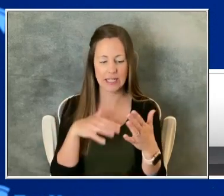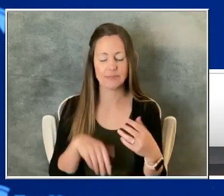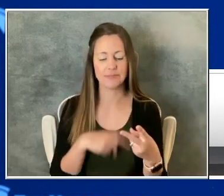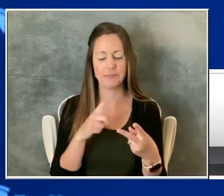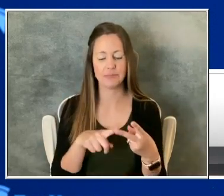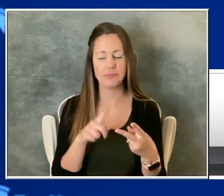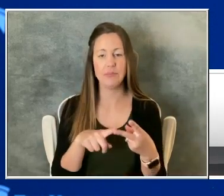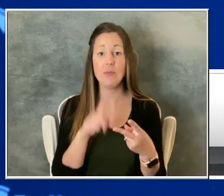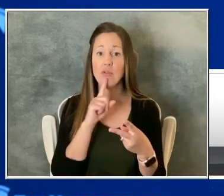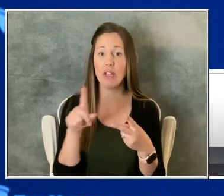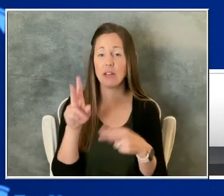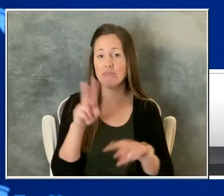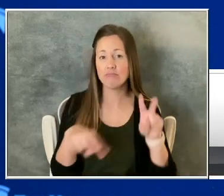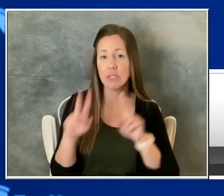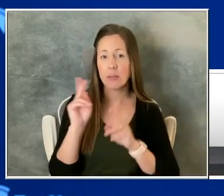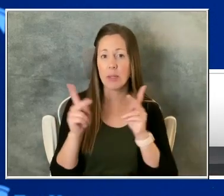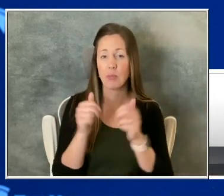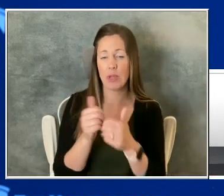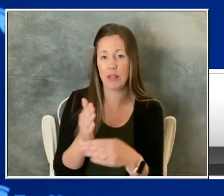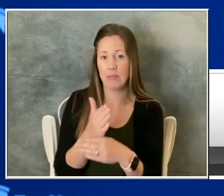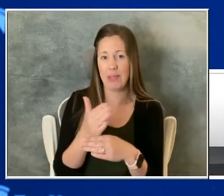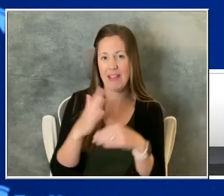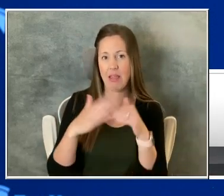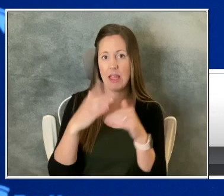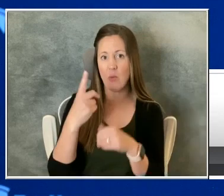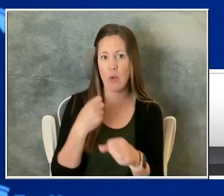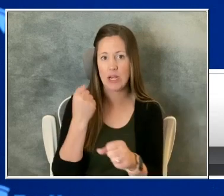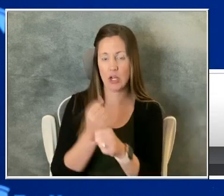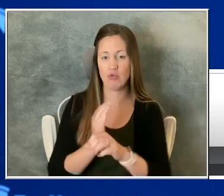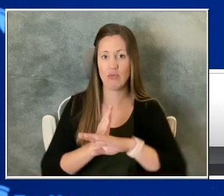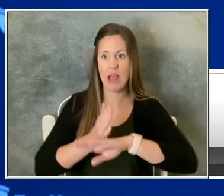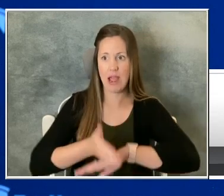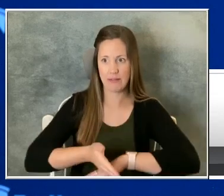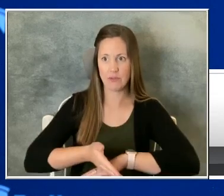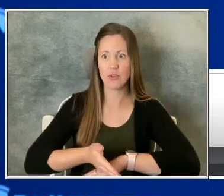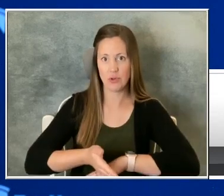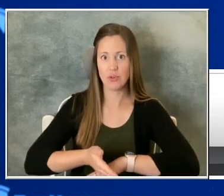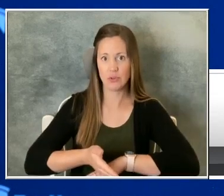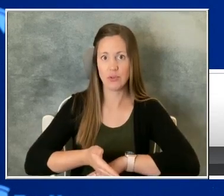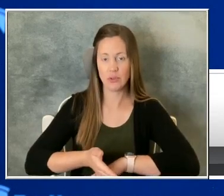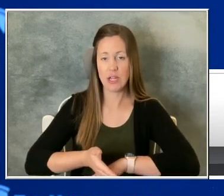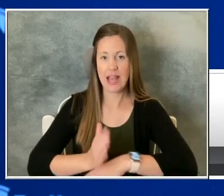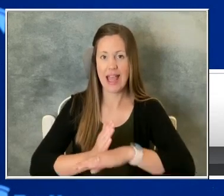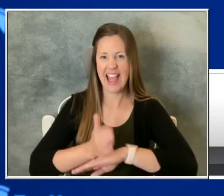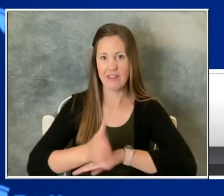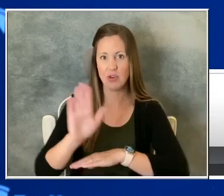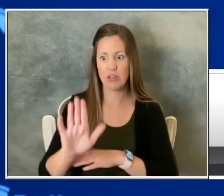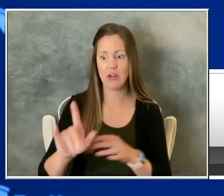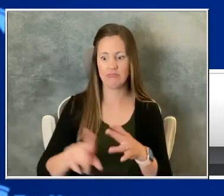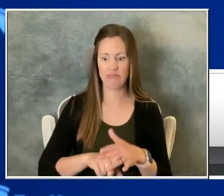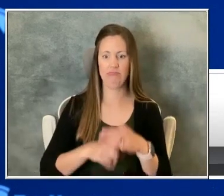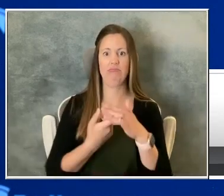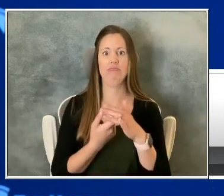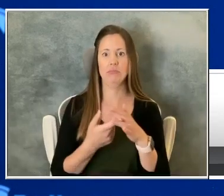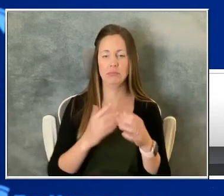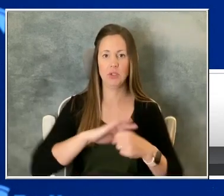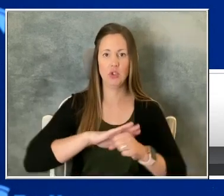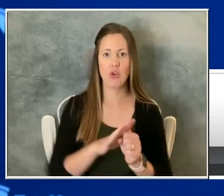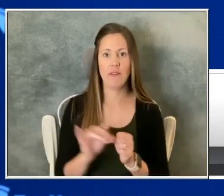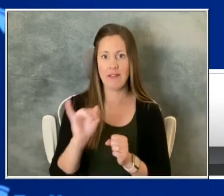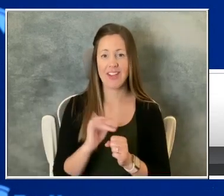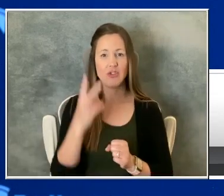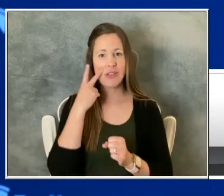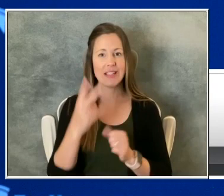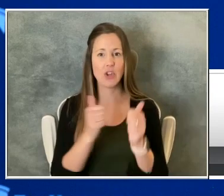with a median of at least a year out from their initial COVID infection, and they saw structural changes in